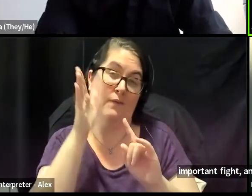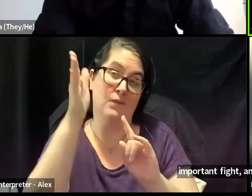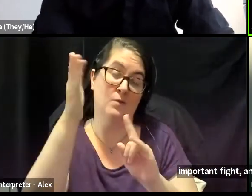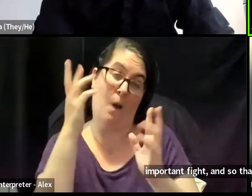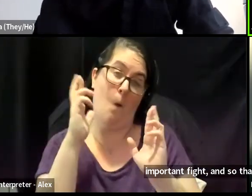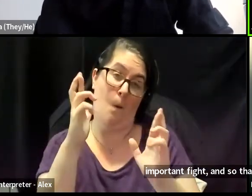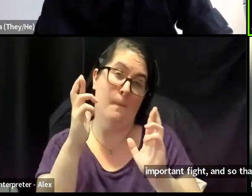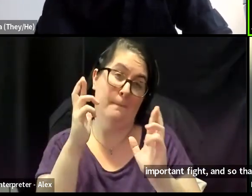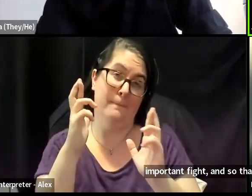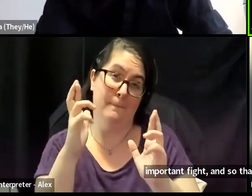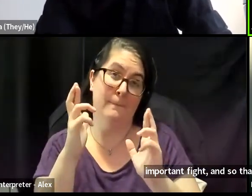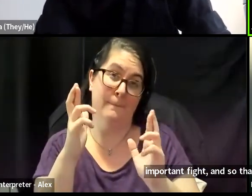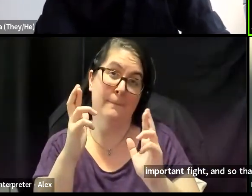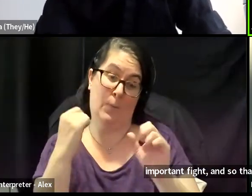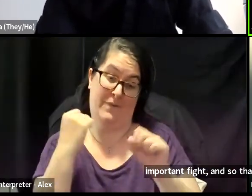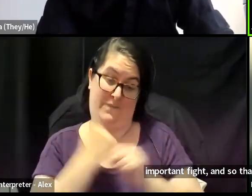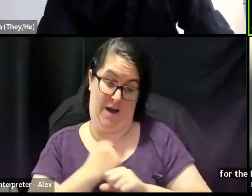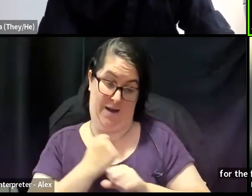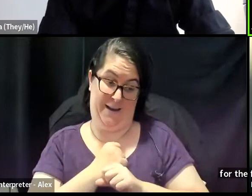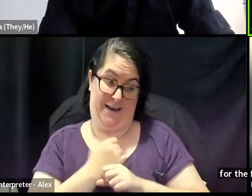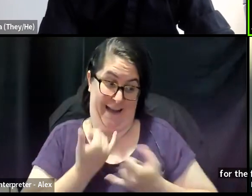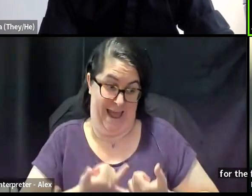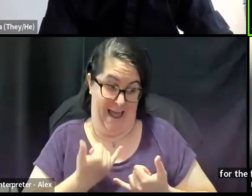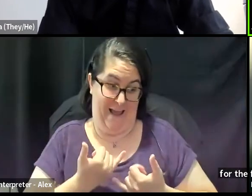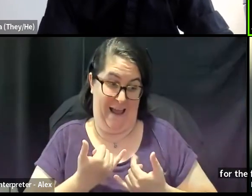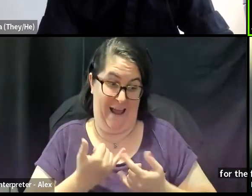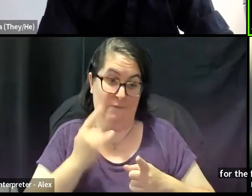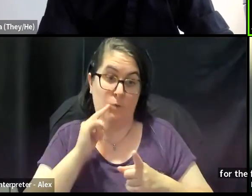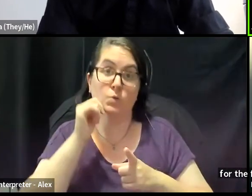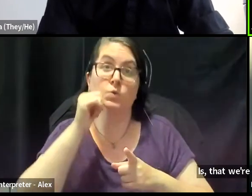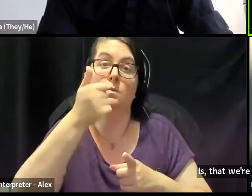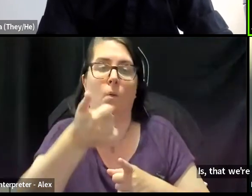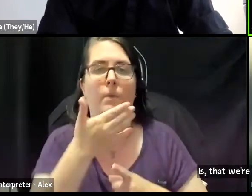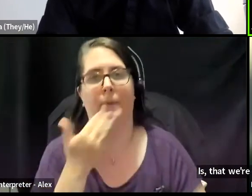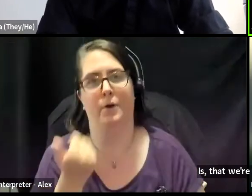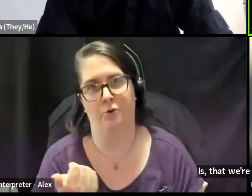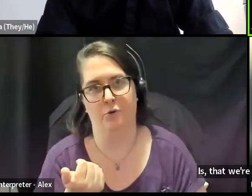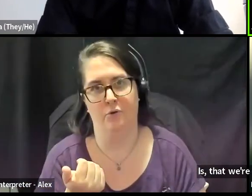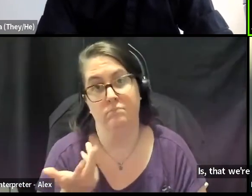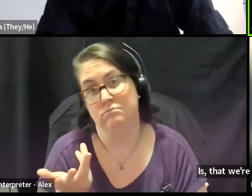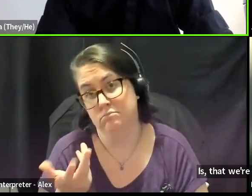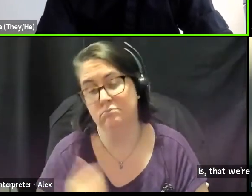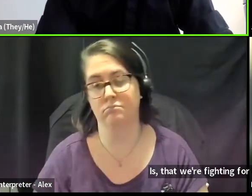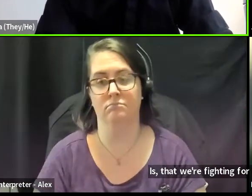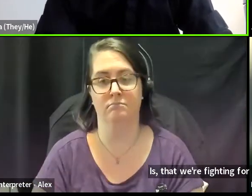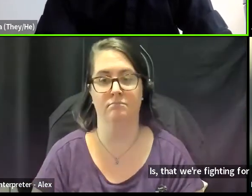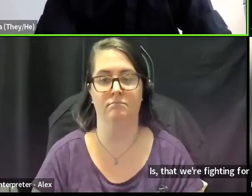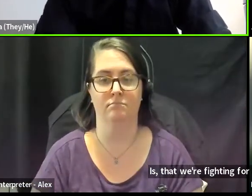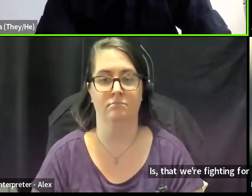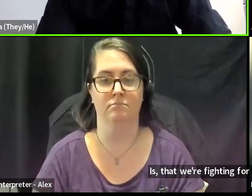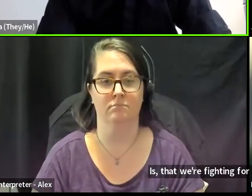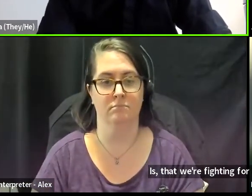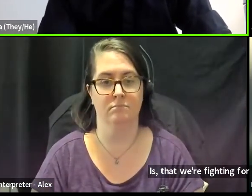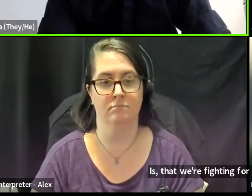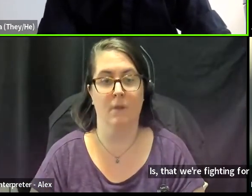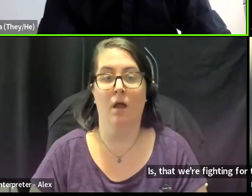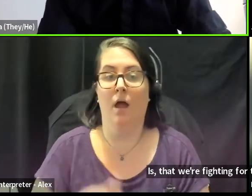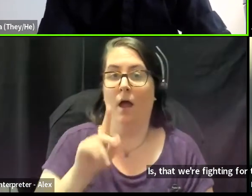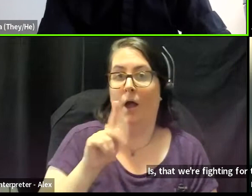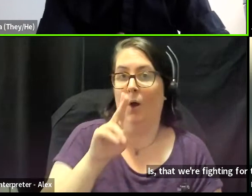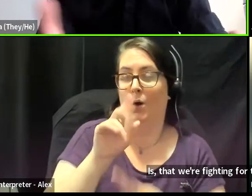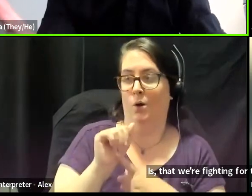that we're fighting for tomorrow's generations. So Yeah, as Mariam Kaba